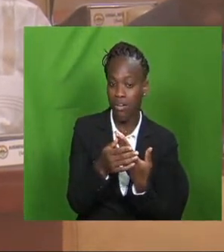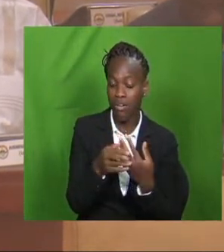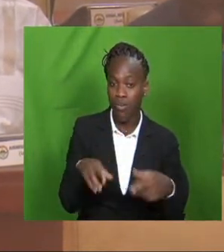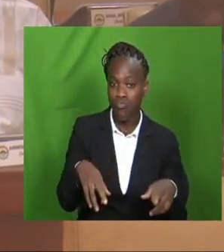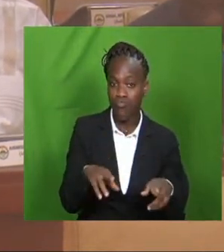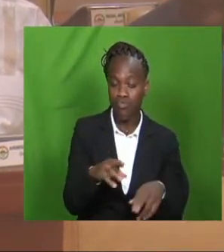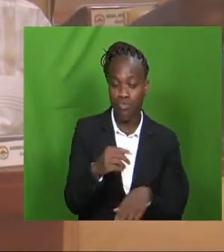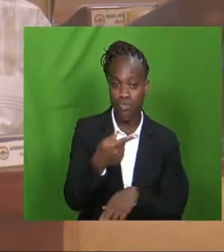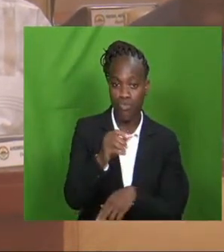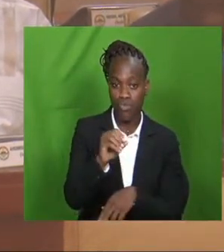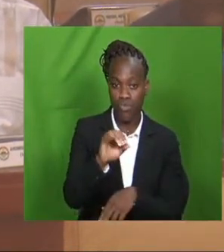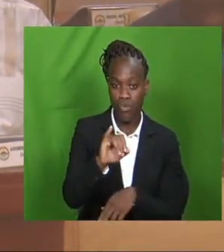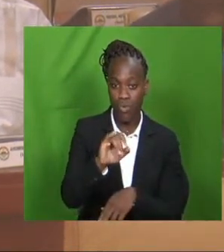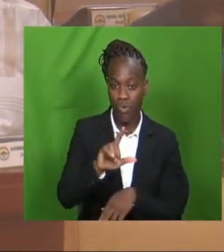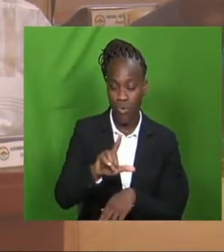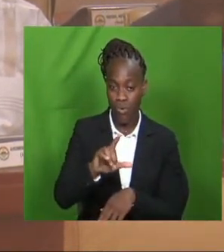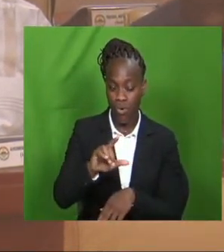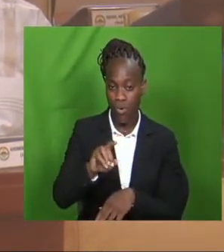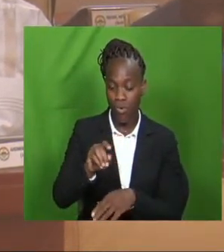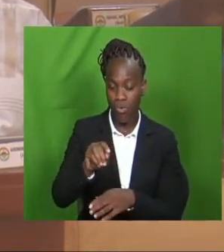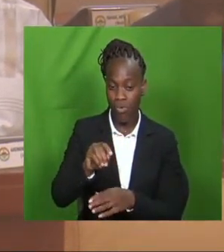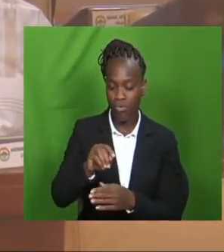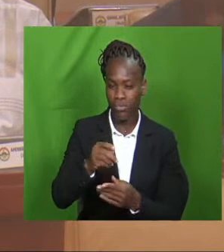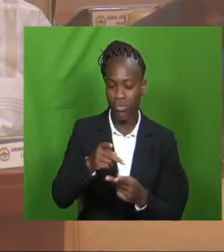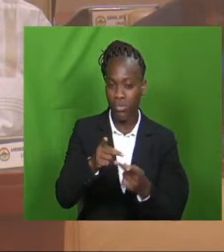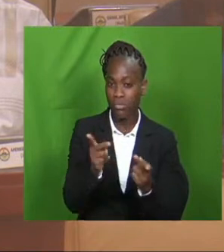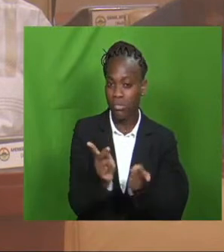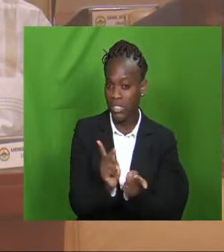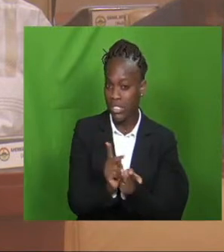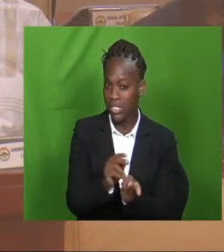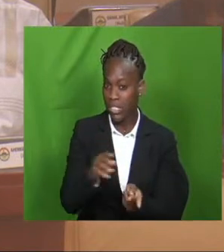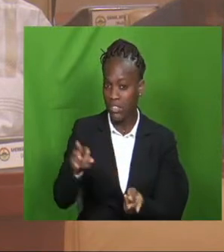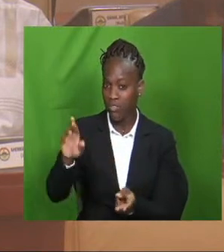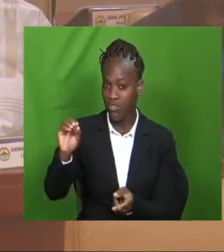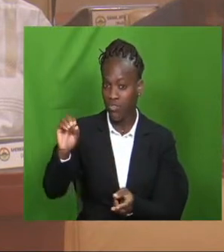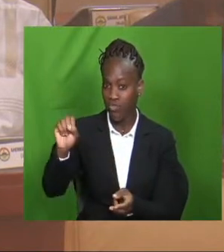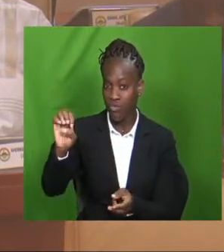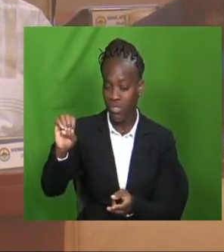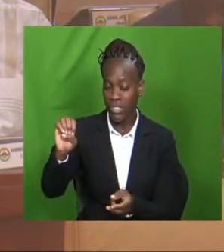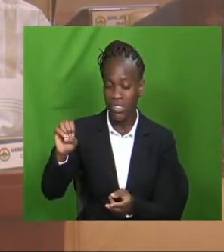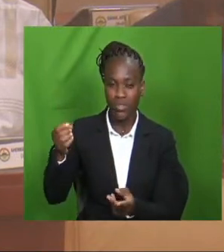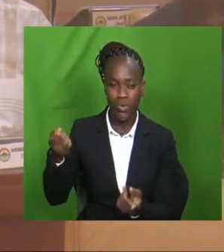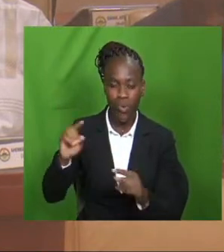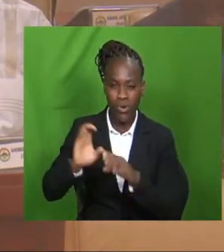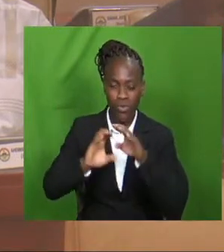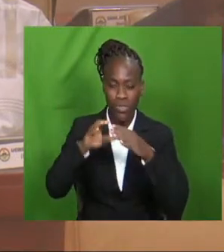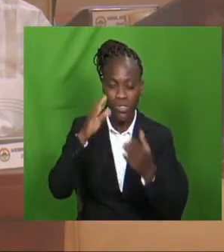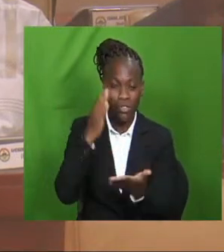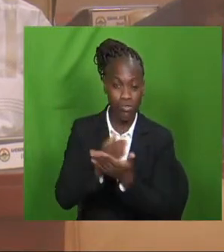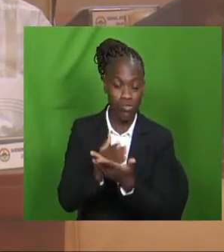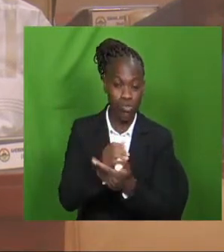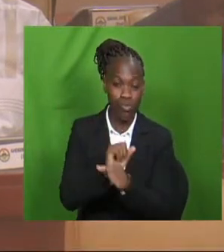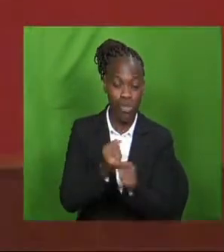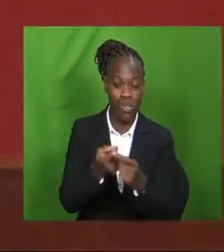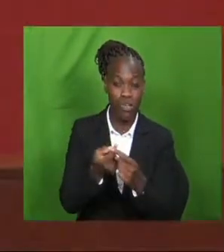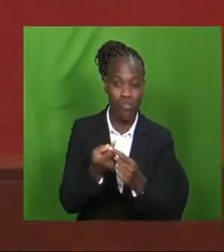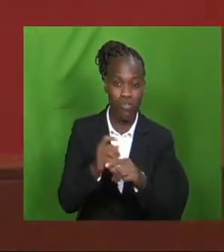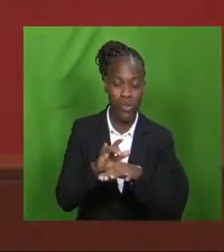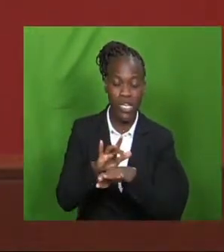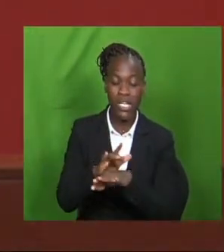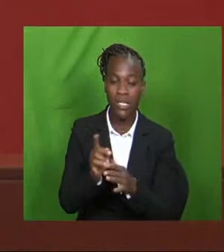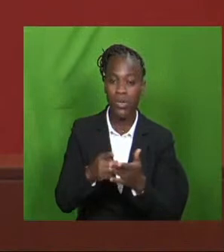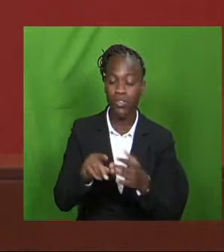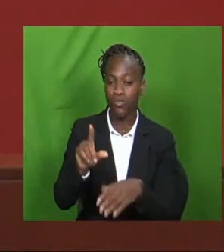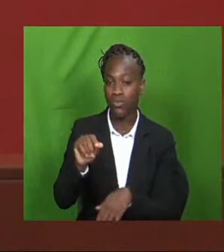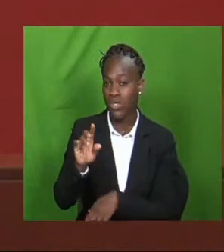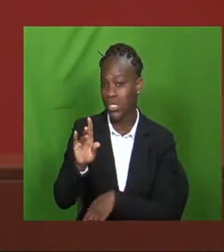Little Roses Down after the contractor abandoned site in the early part of 2017. Thank you, Mr. Speaker. Yes, Honorable